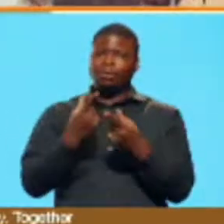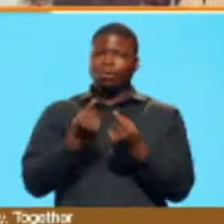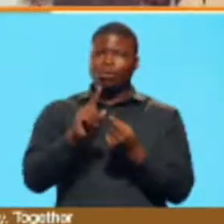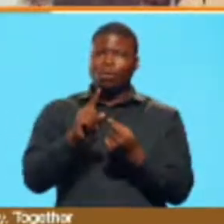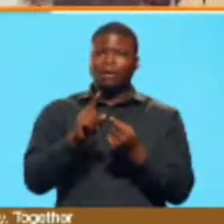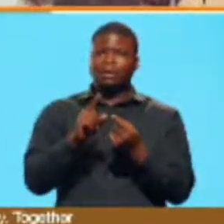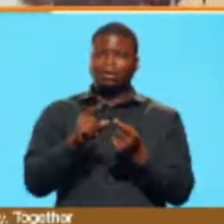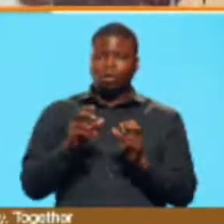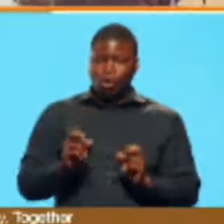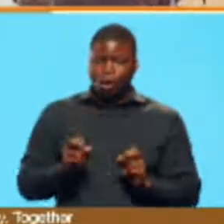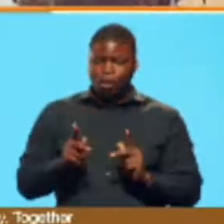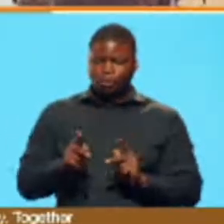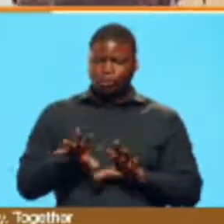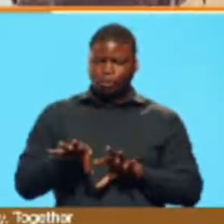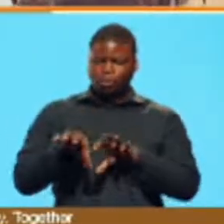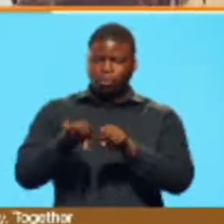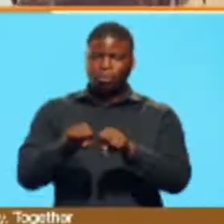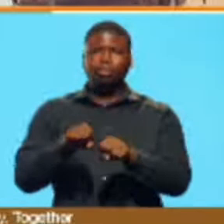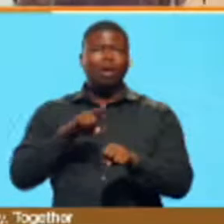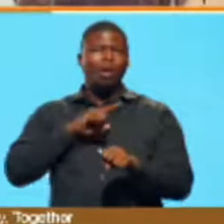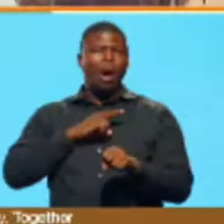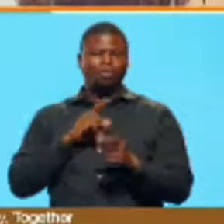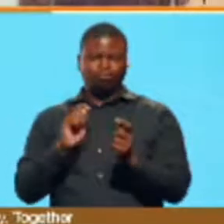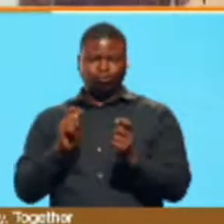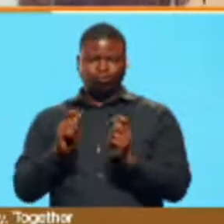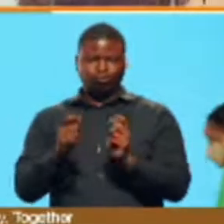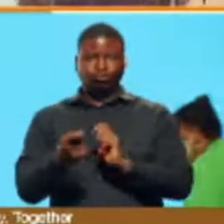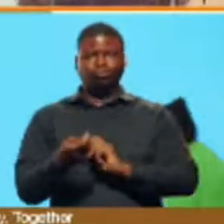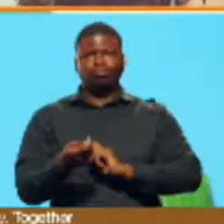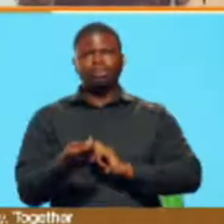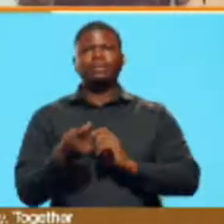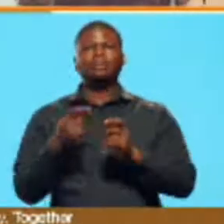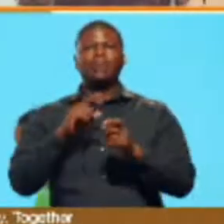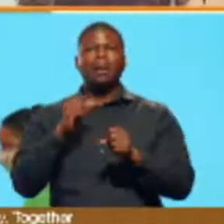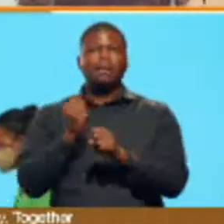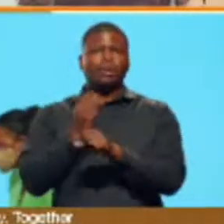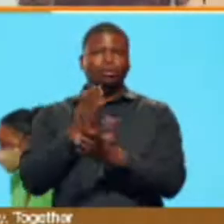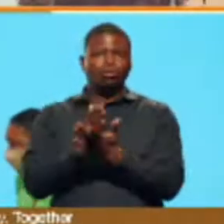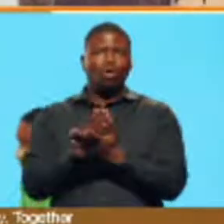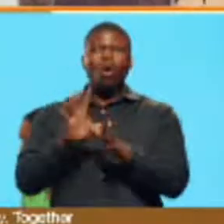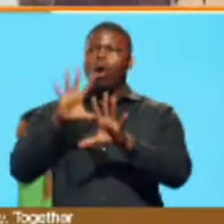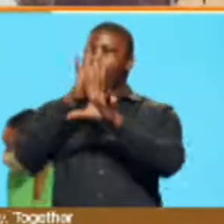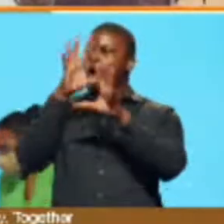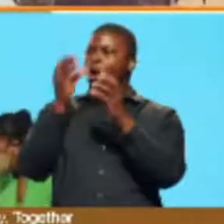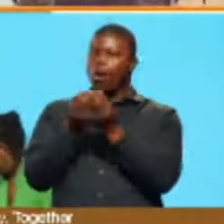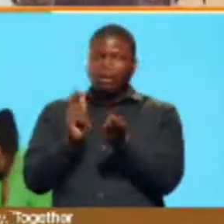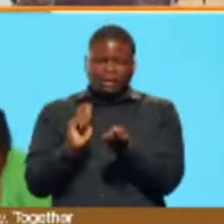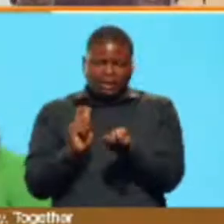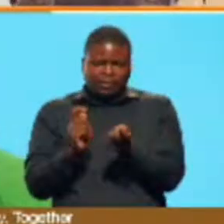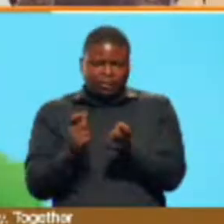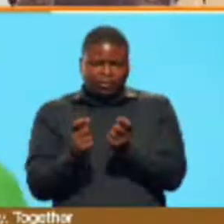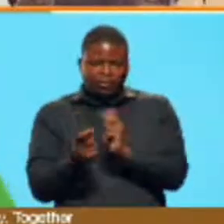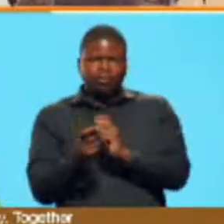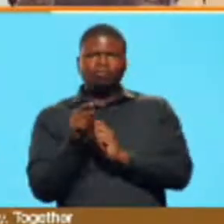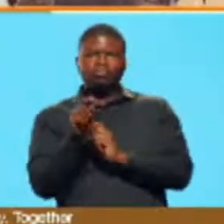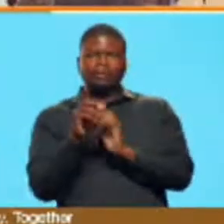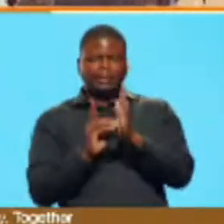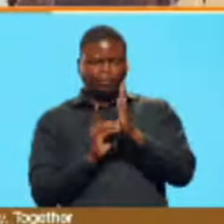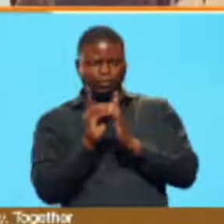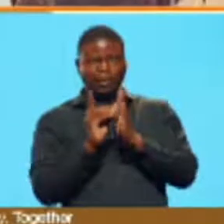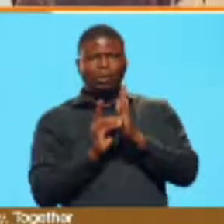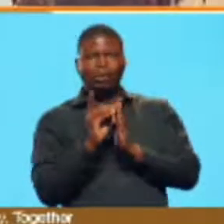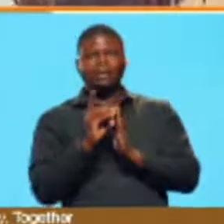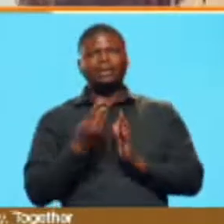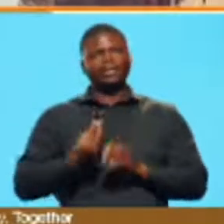this transition and making sure that all the development in terms of addressing young